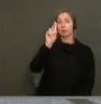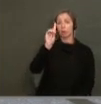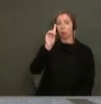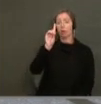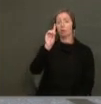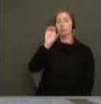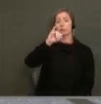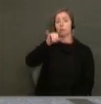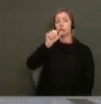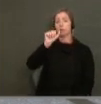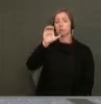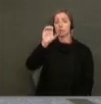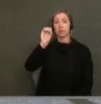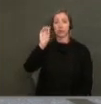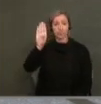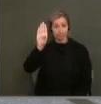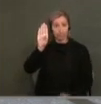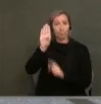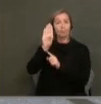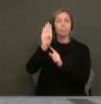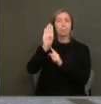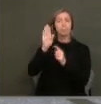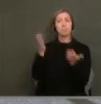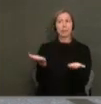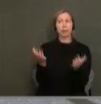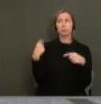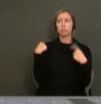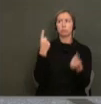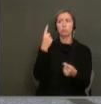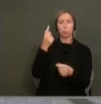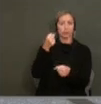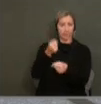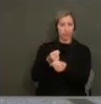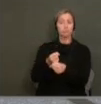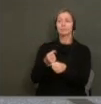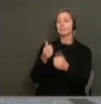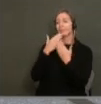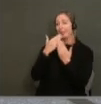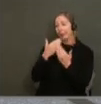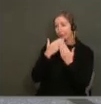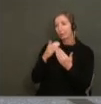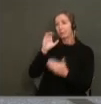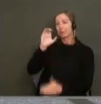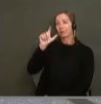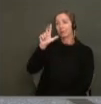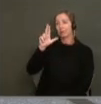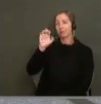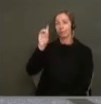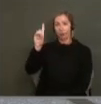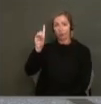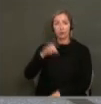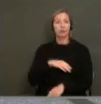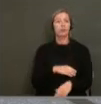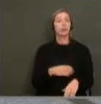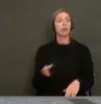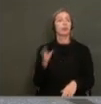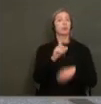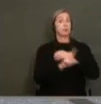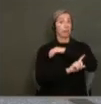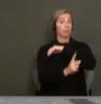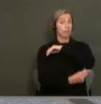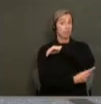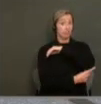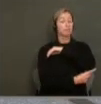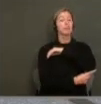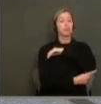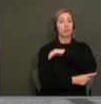you. Welcome, Claude. He's been here about a year now, I would say. All right. Thank you, Claude, for being here. Solid waste, or in other